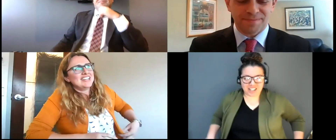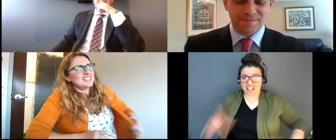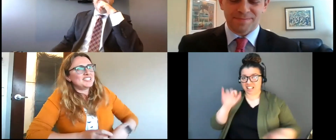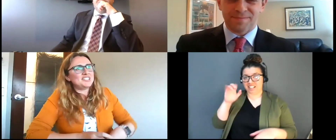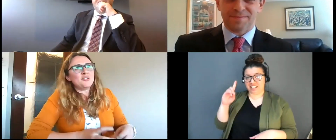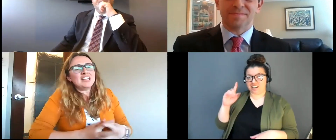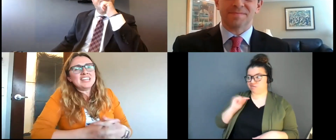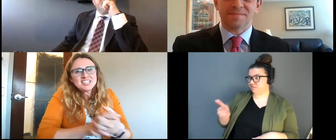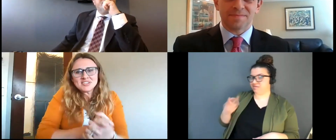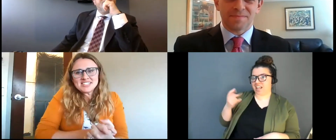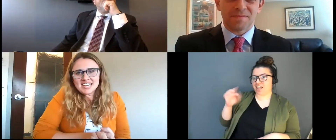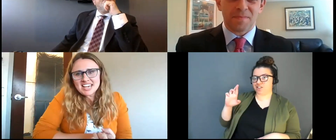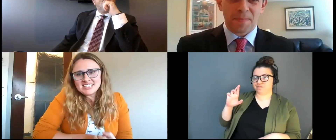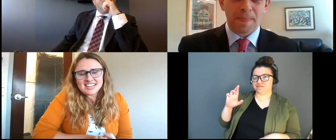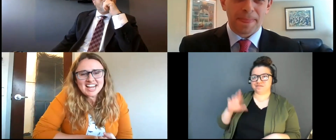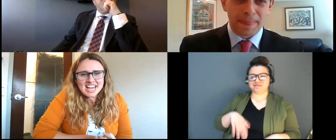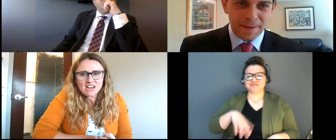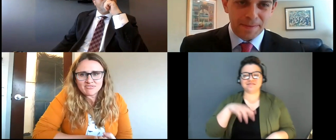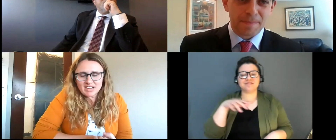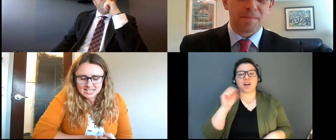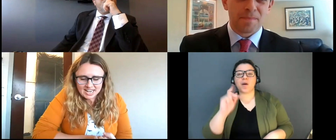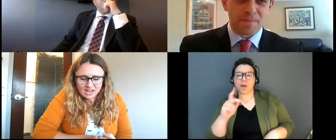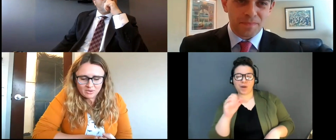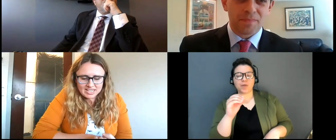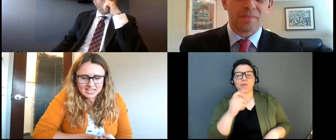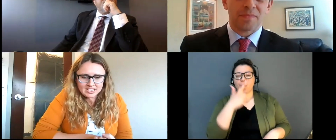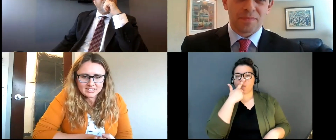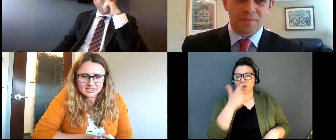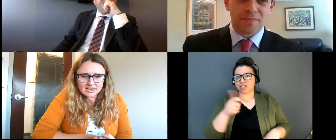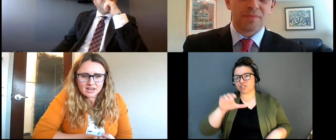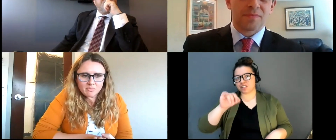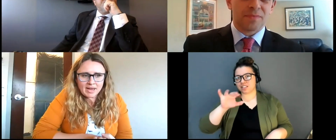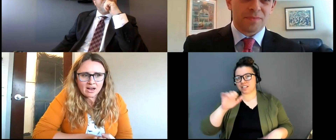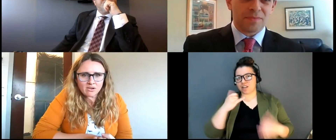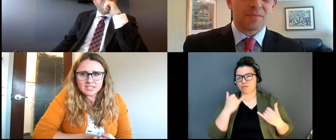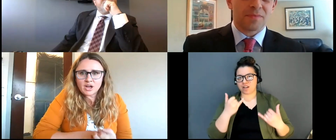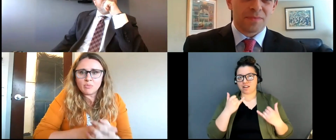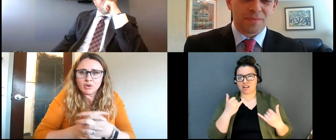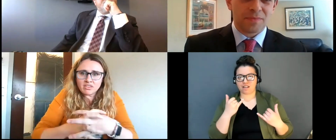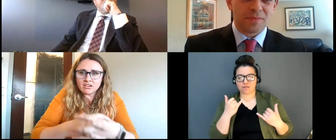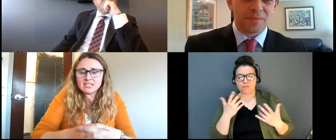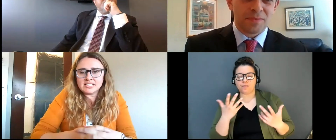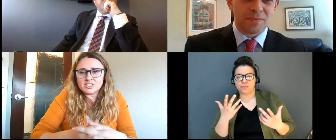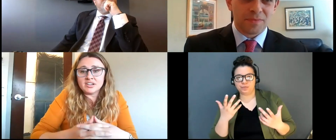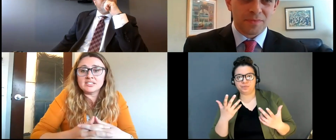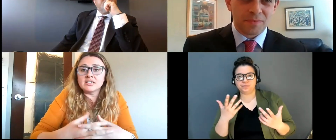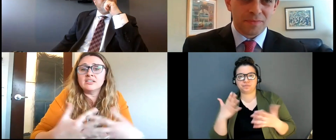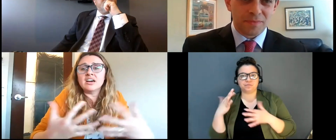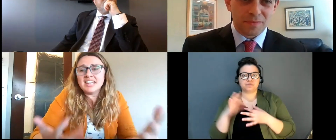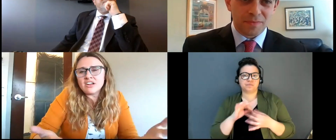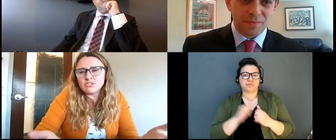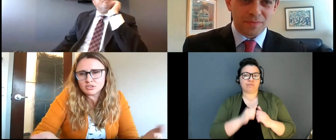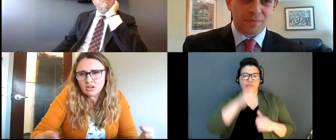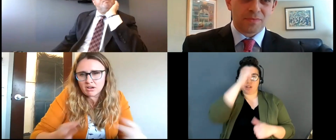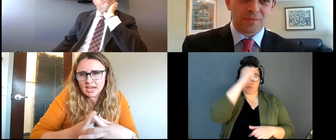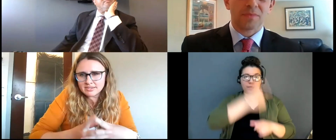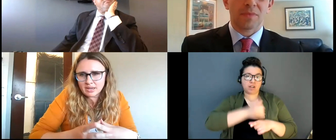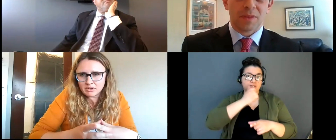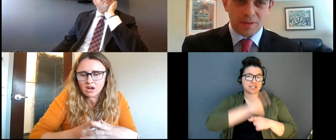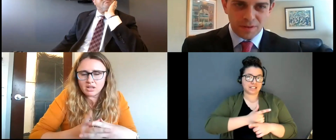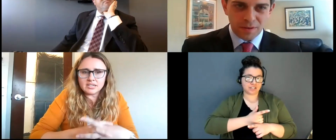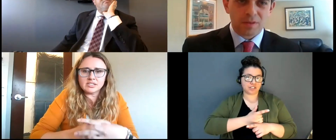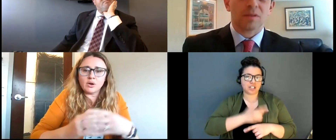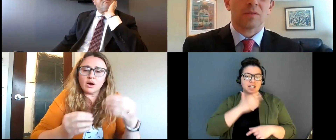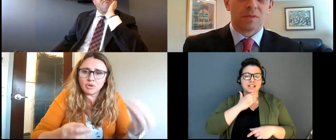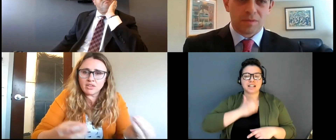this. So an interesting case that I have right now is about a brother and sister. It's an elder law case,